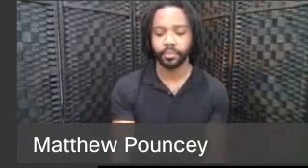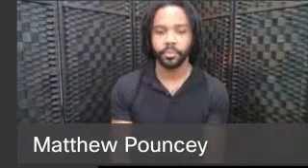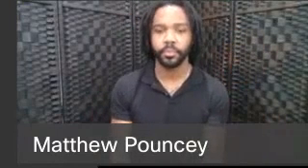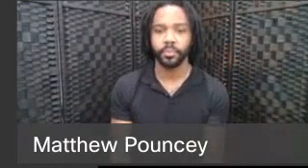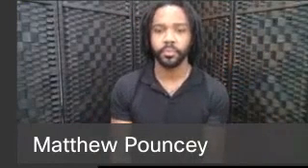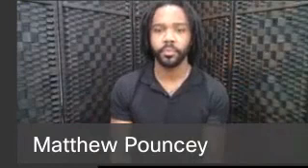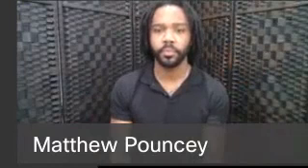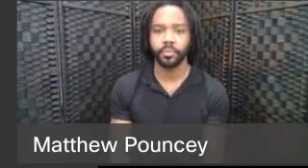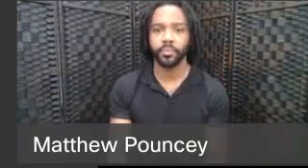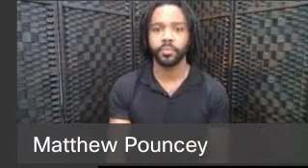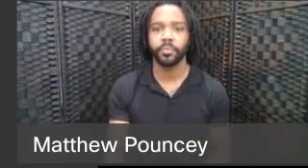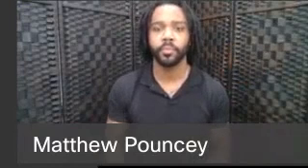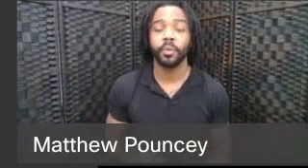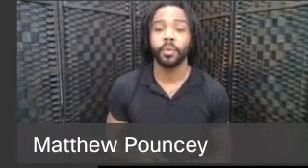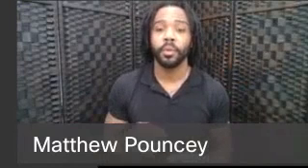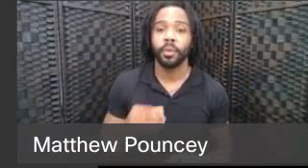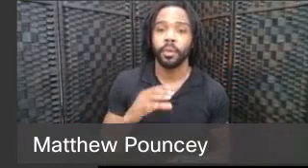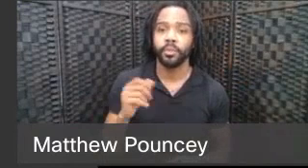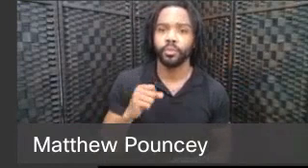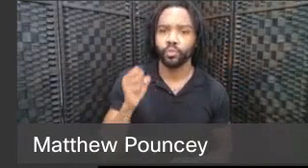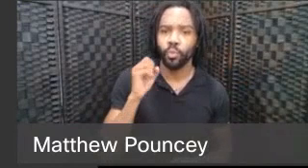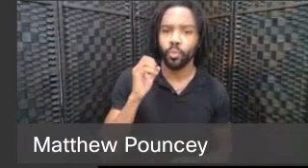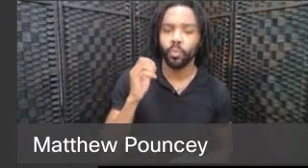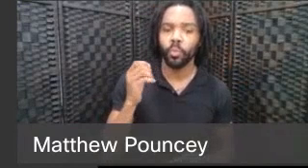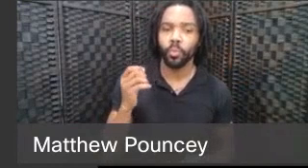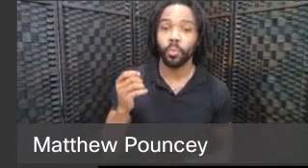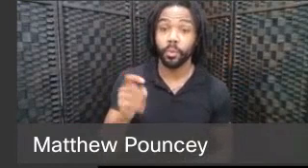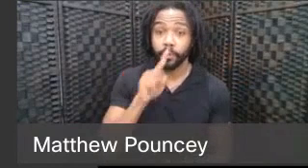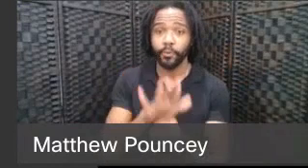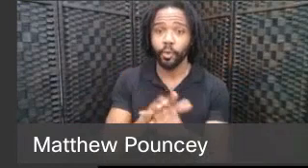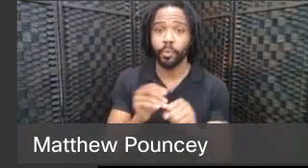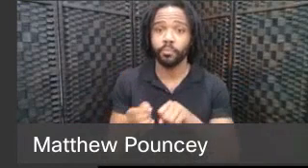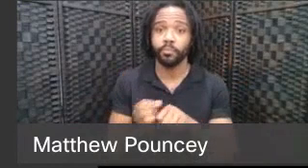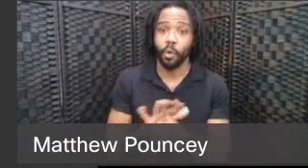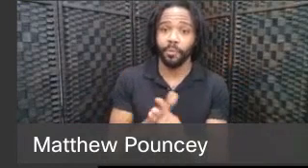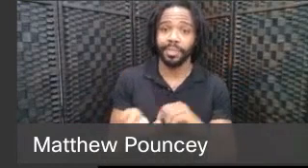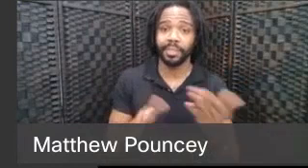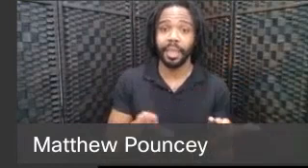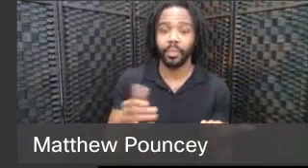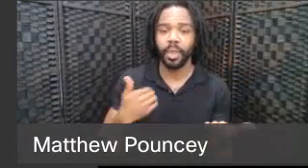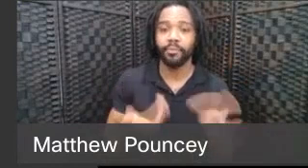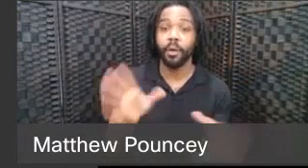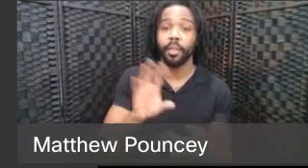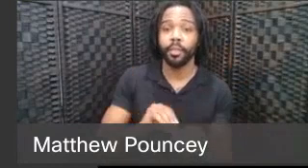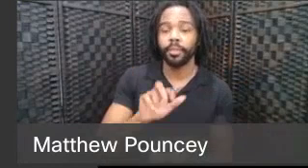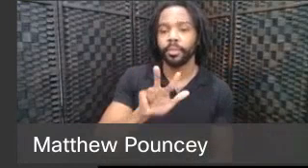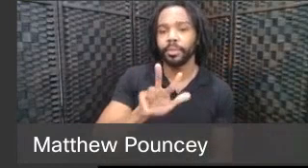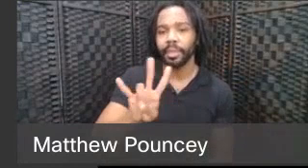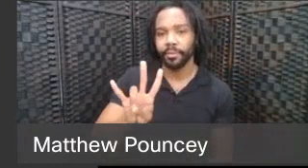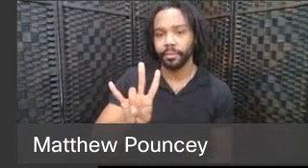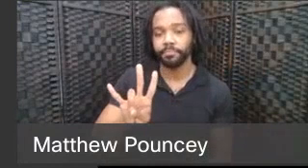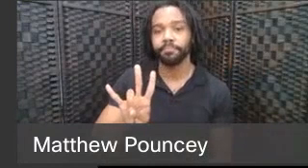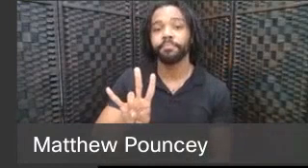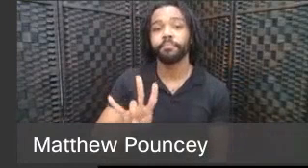And so the confirmed COVID deaths, there have been 37. The